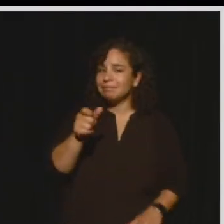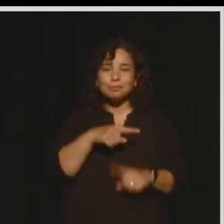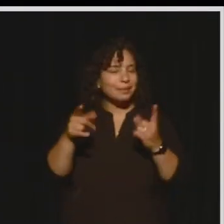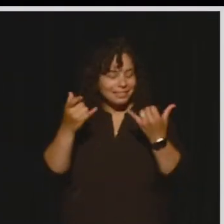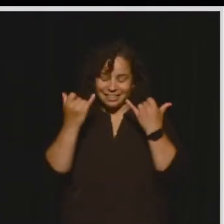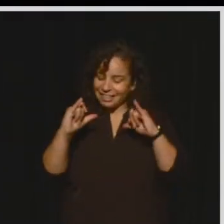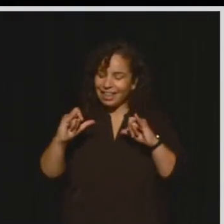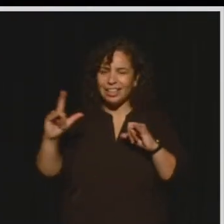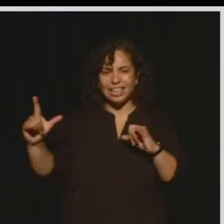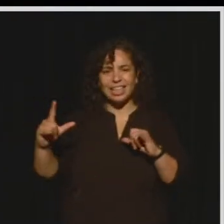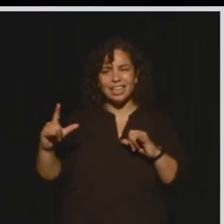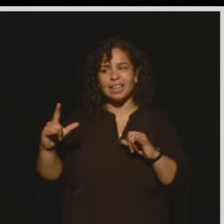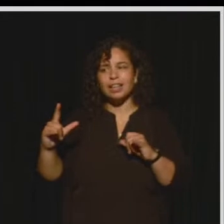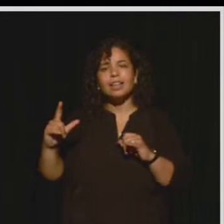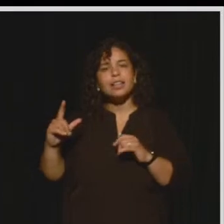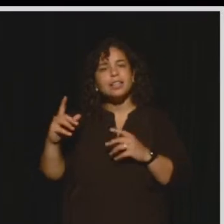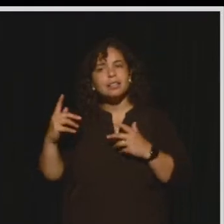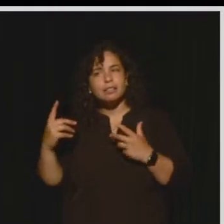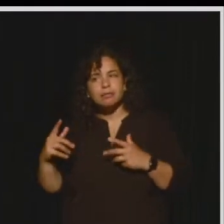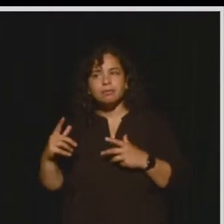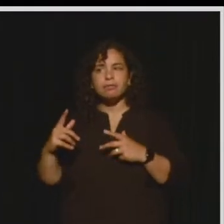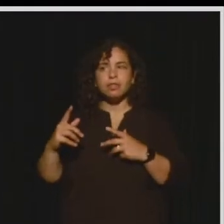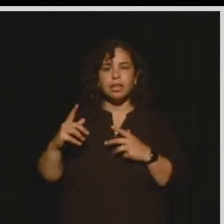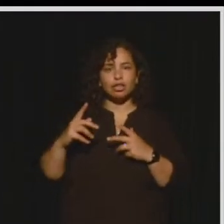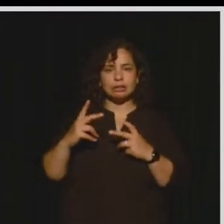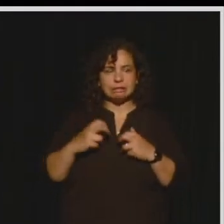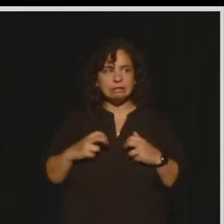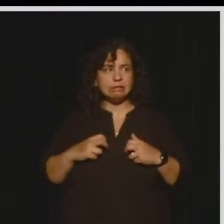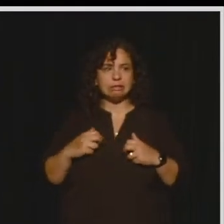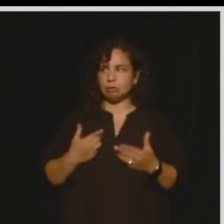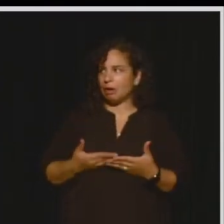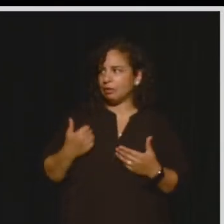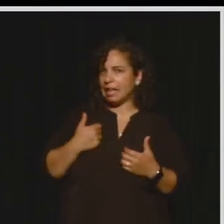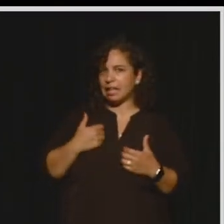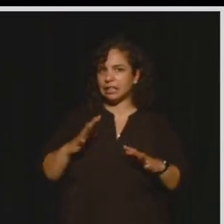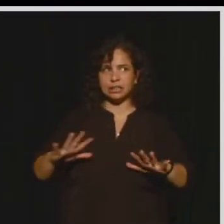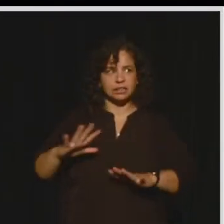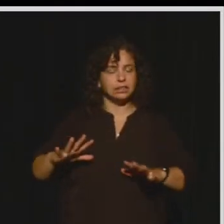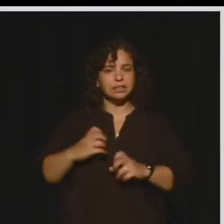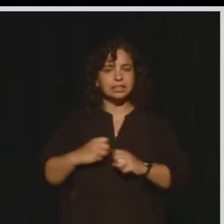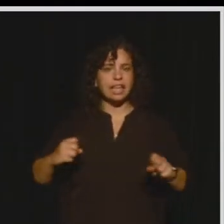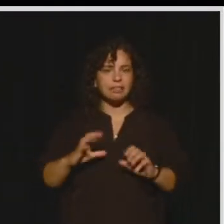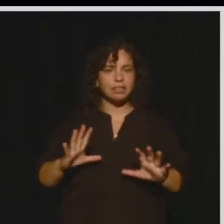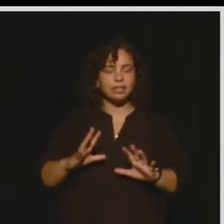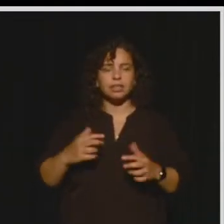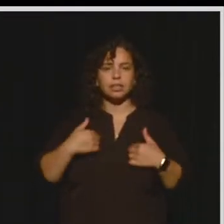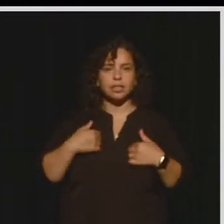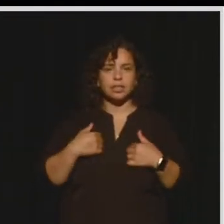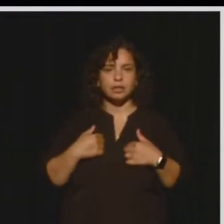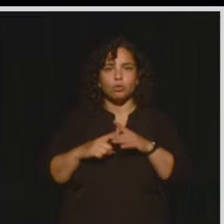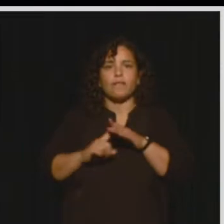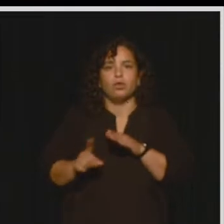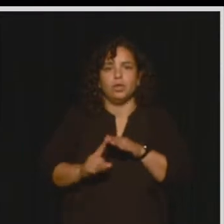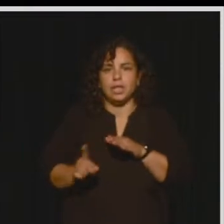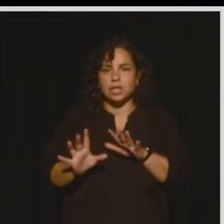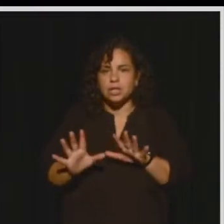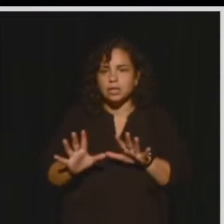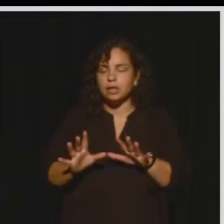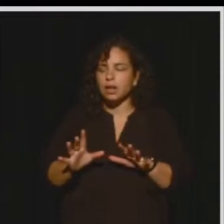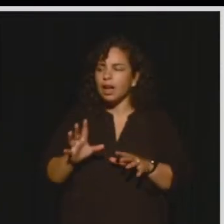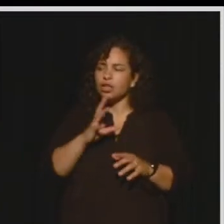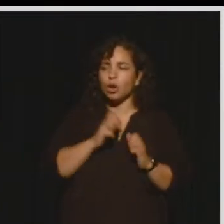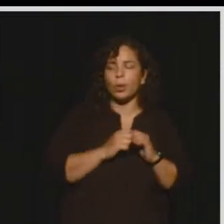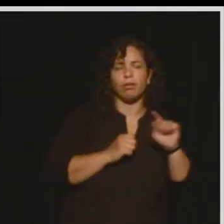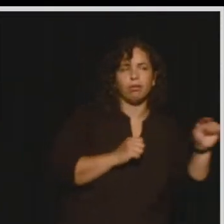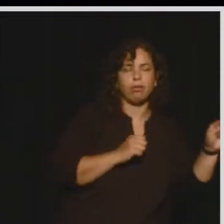very, very protected in his refugee status when he arrived here. And I spoke to a couple of the guys who were sponsoring him,